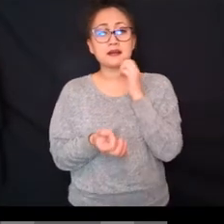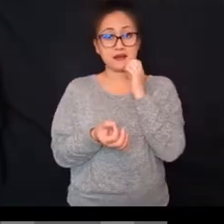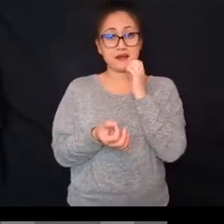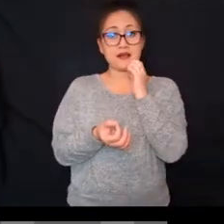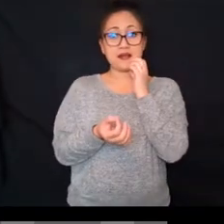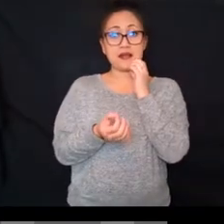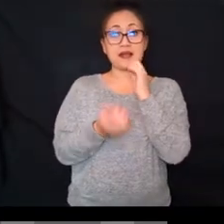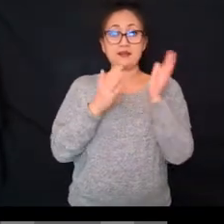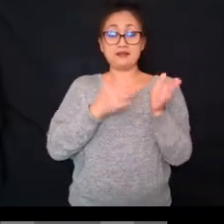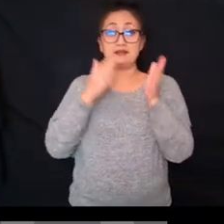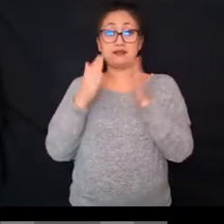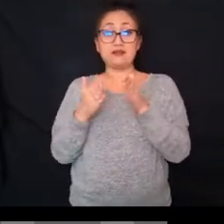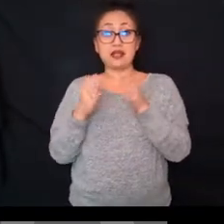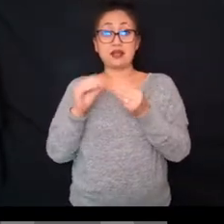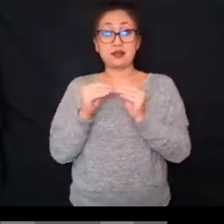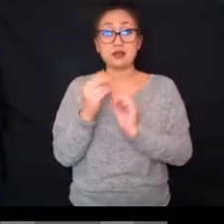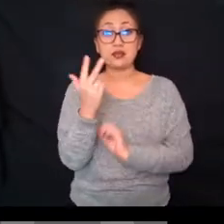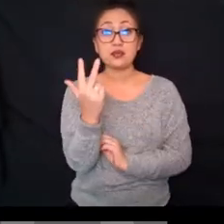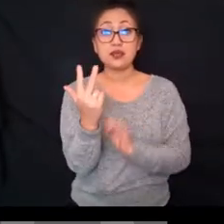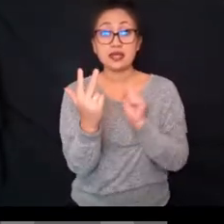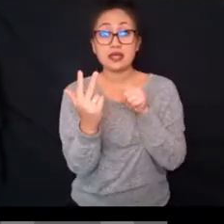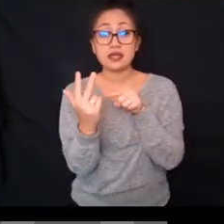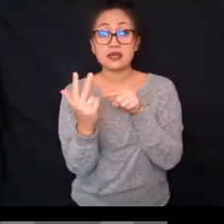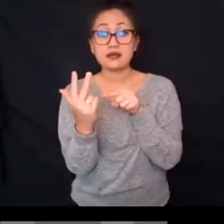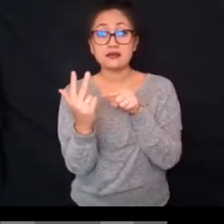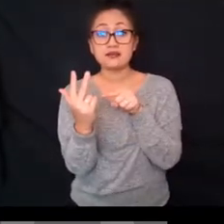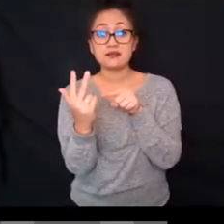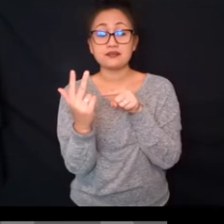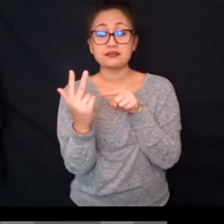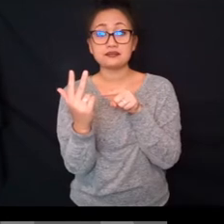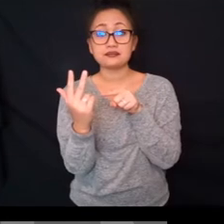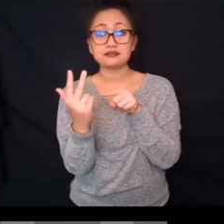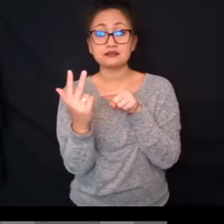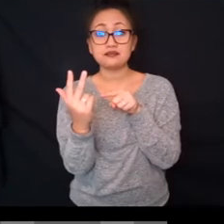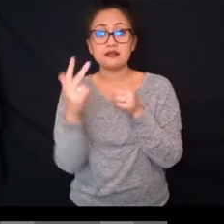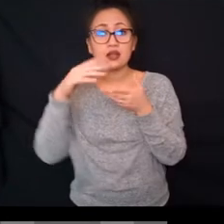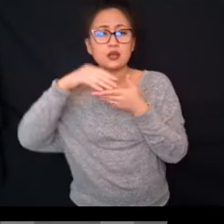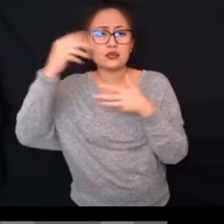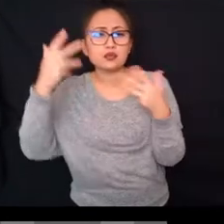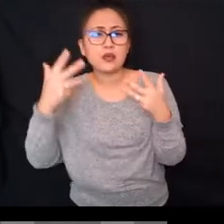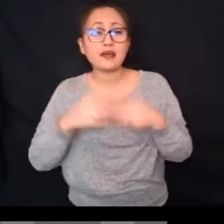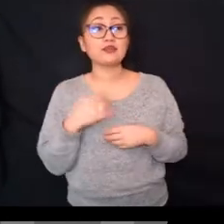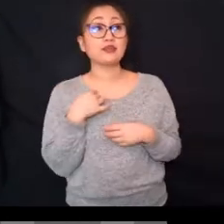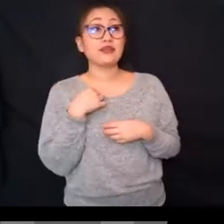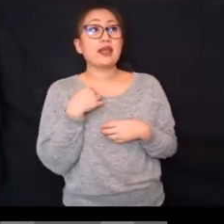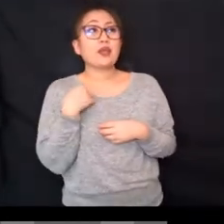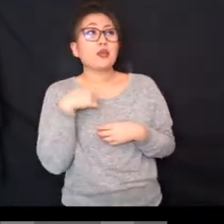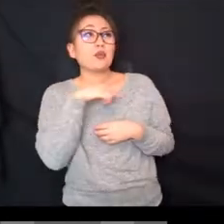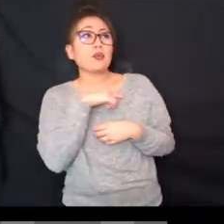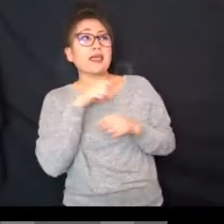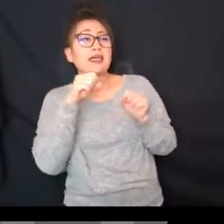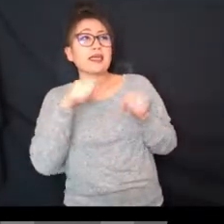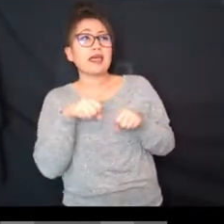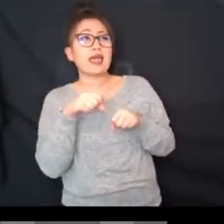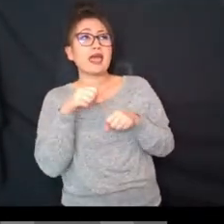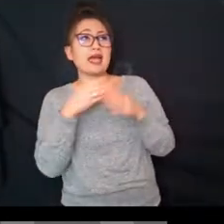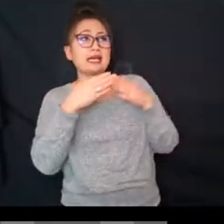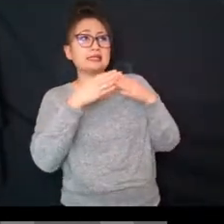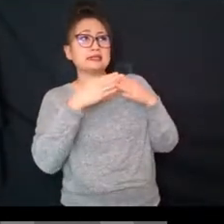about 3, what did we find out, Elle? That we can decompose that to